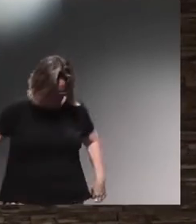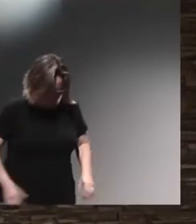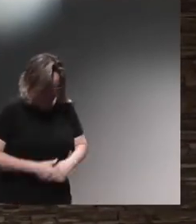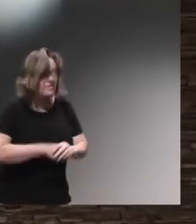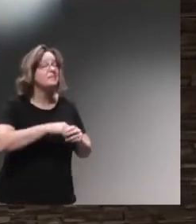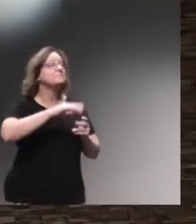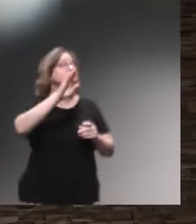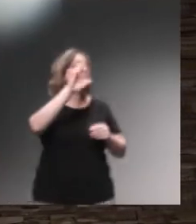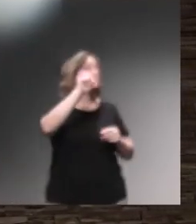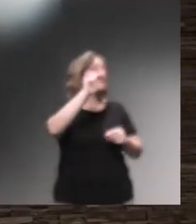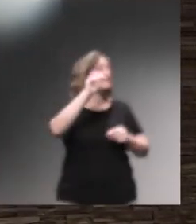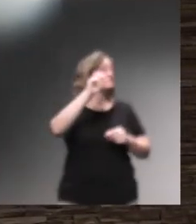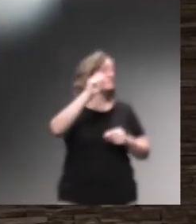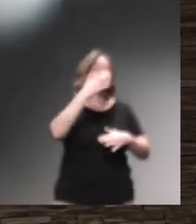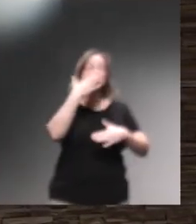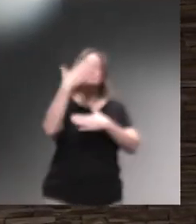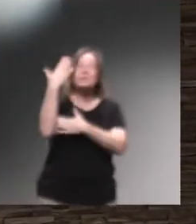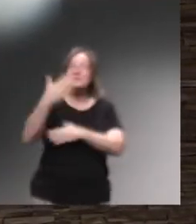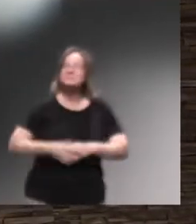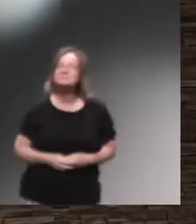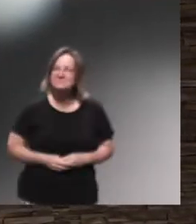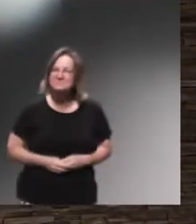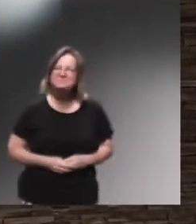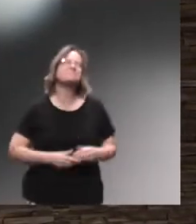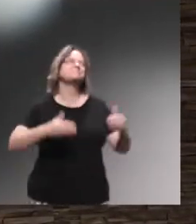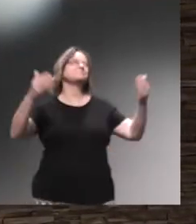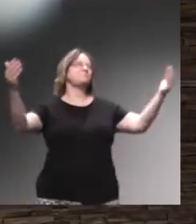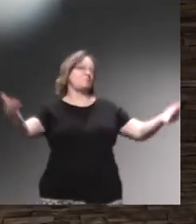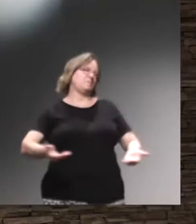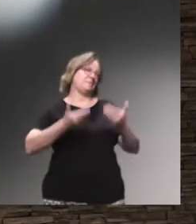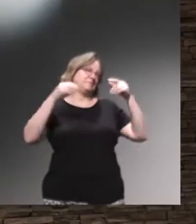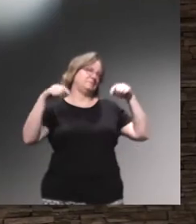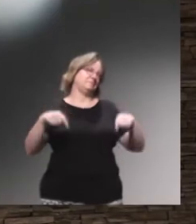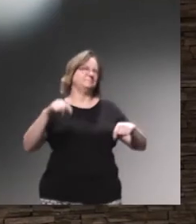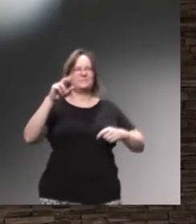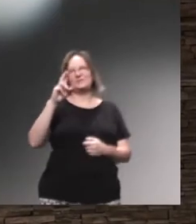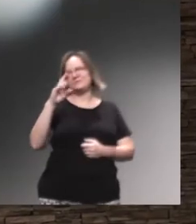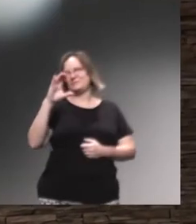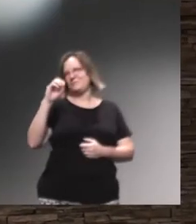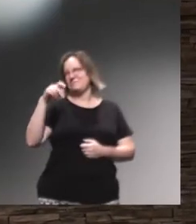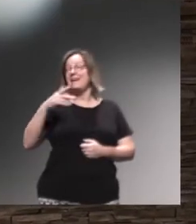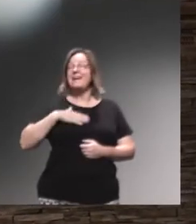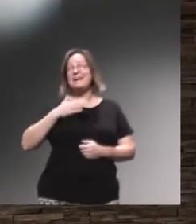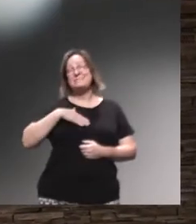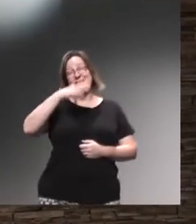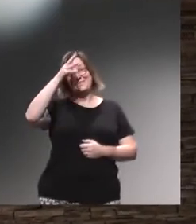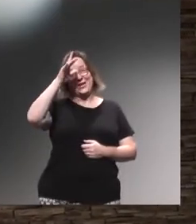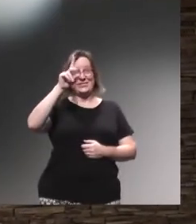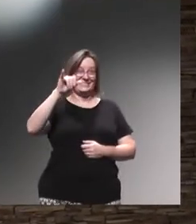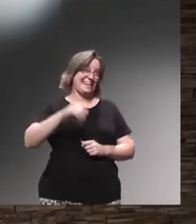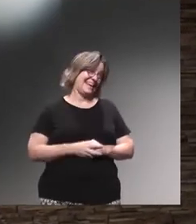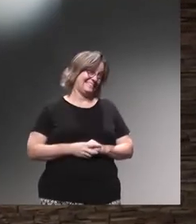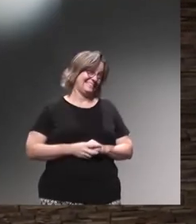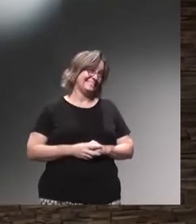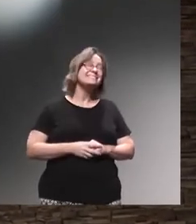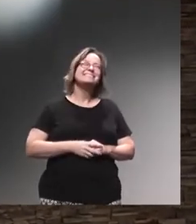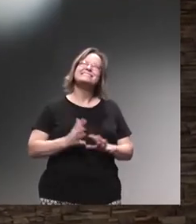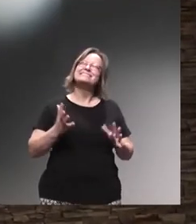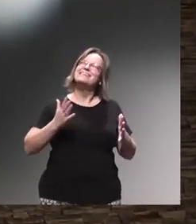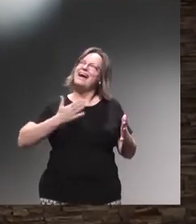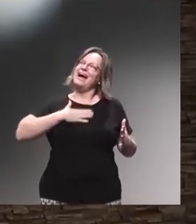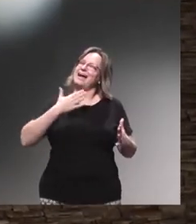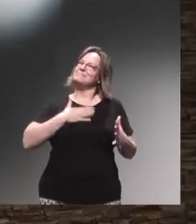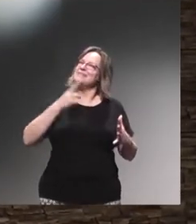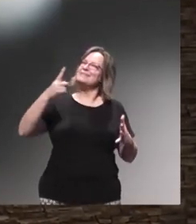Good morning. And welcome to Unity Church of Overland Park. Happy Father's Day. Yes. Oh, we're so glad you chose